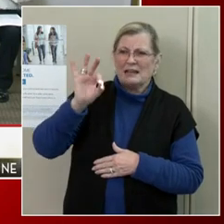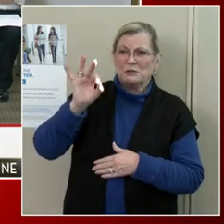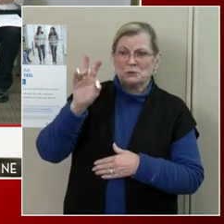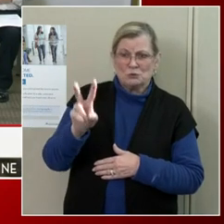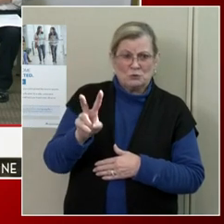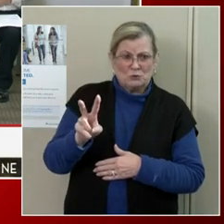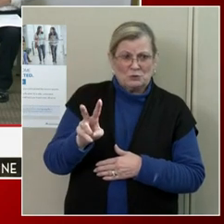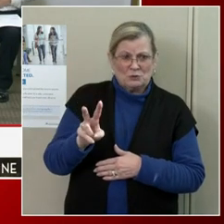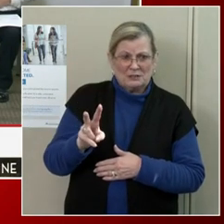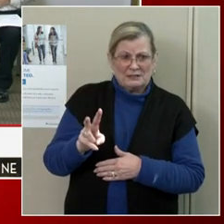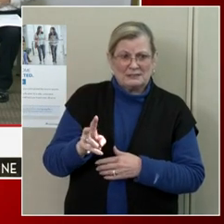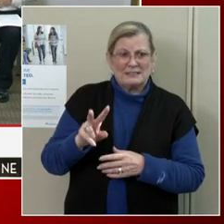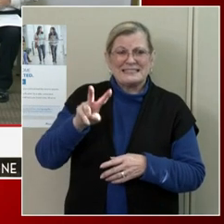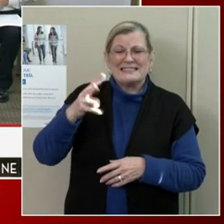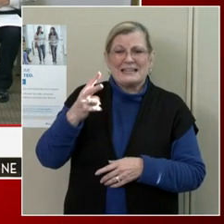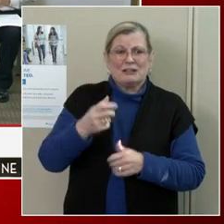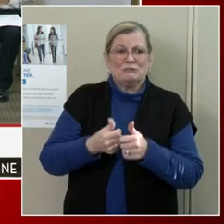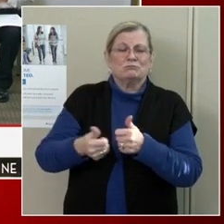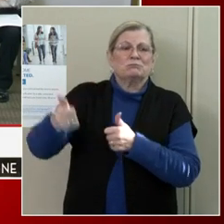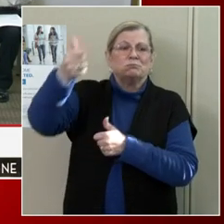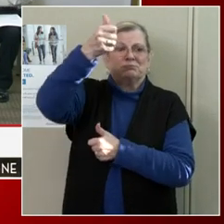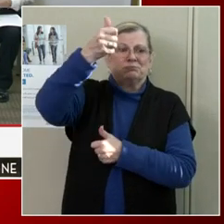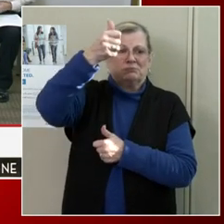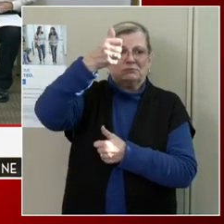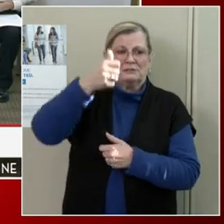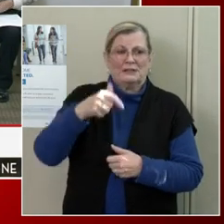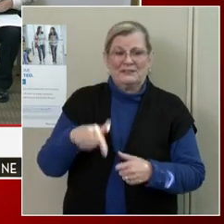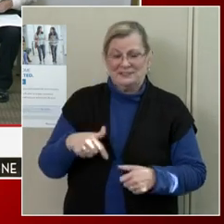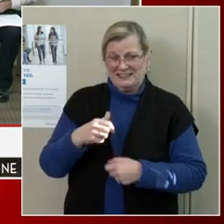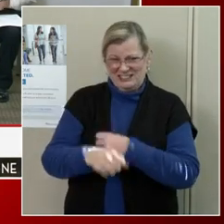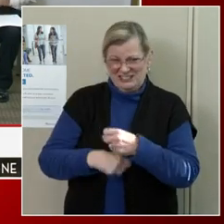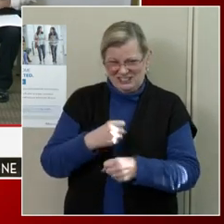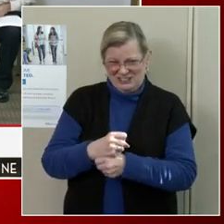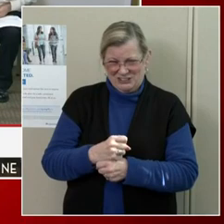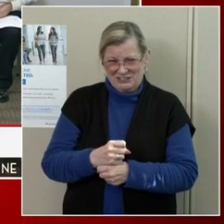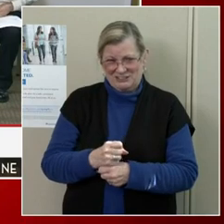Chief by Mayor Bowser in September of this year. Congratulations. Thank you.